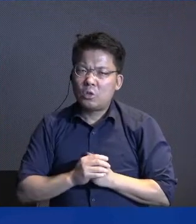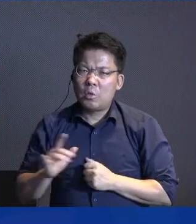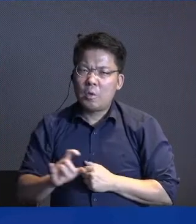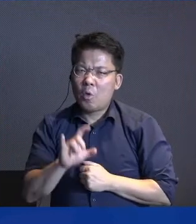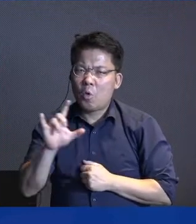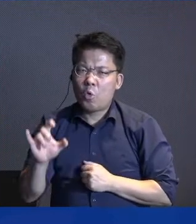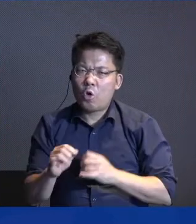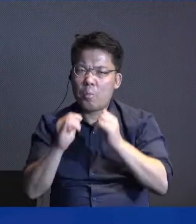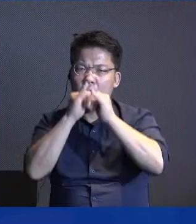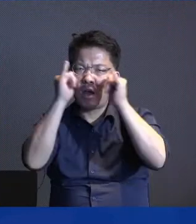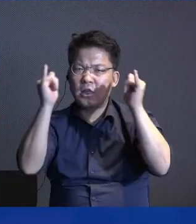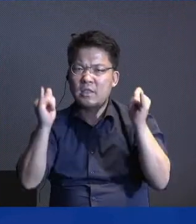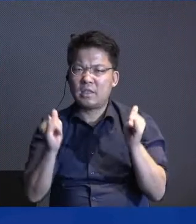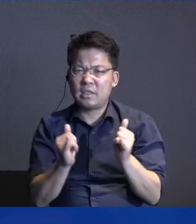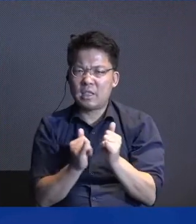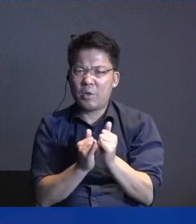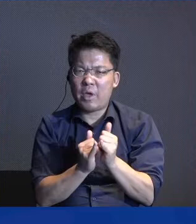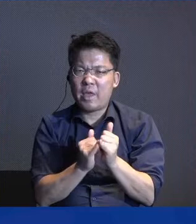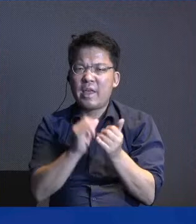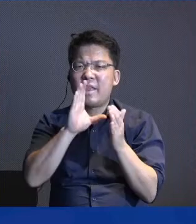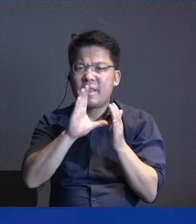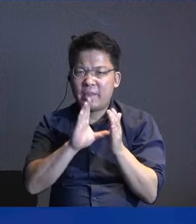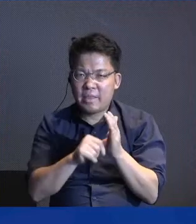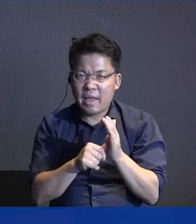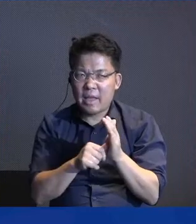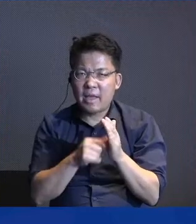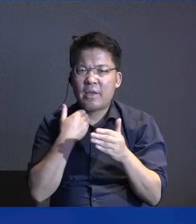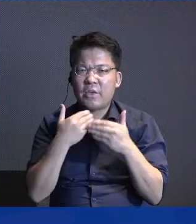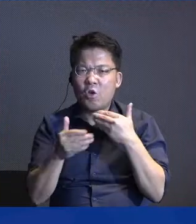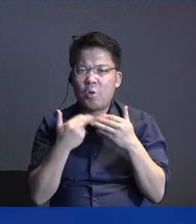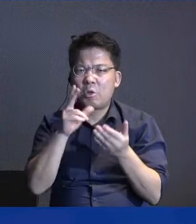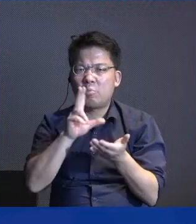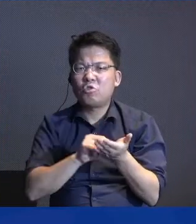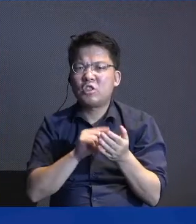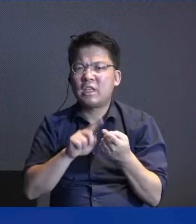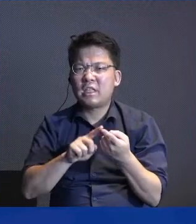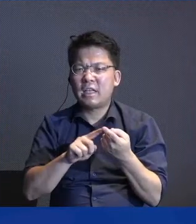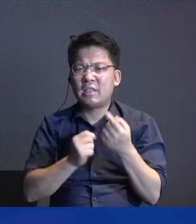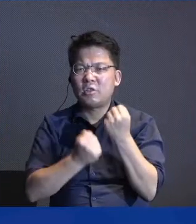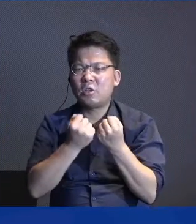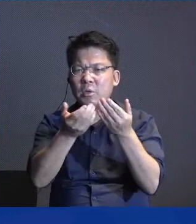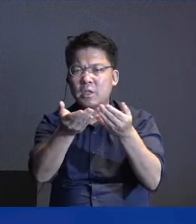studies informed about negative effect of pandemic crisis on older adults.